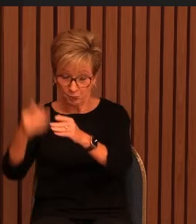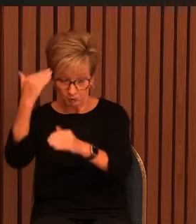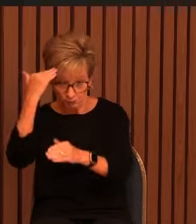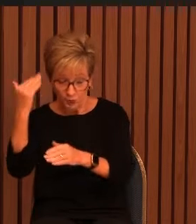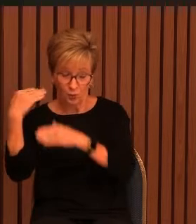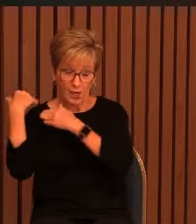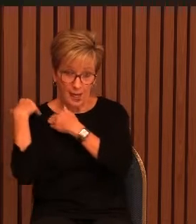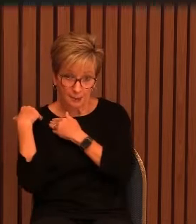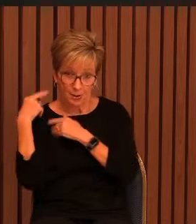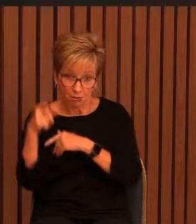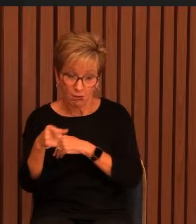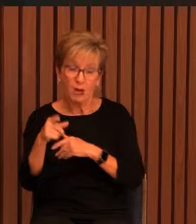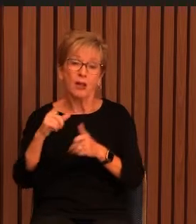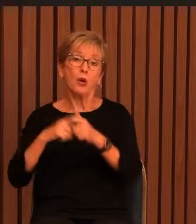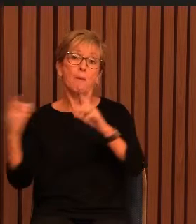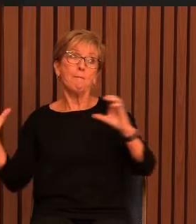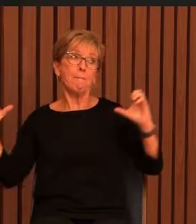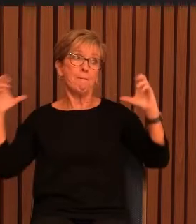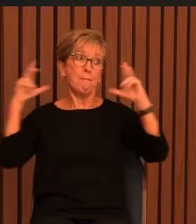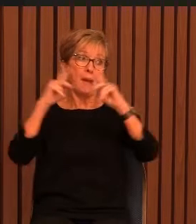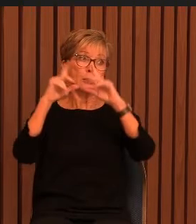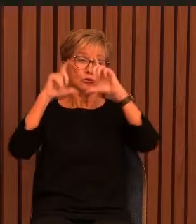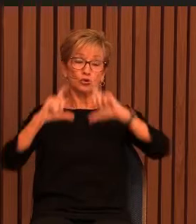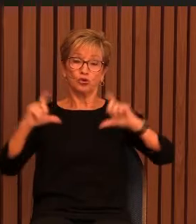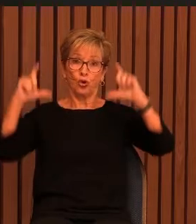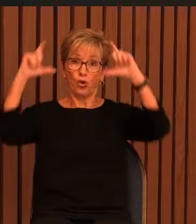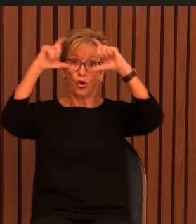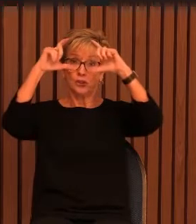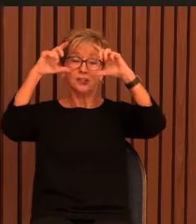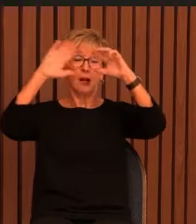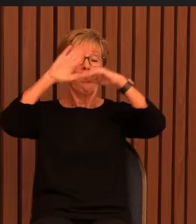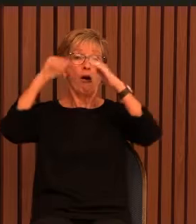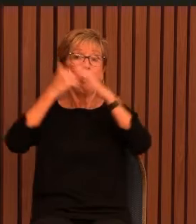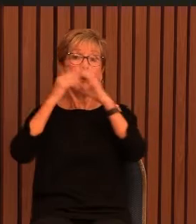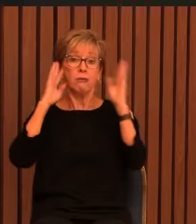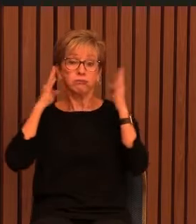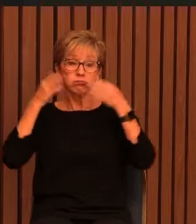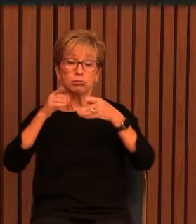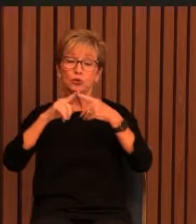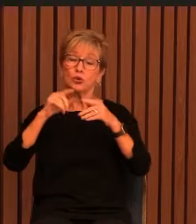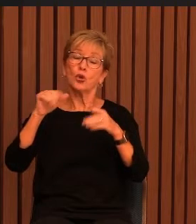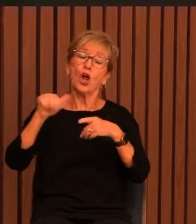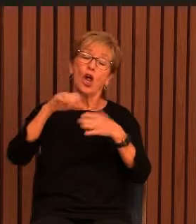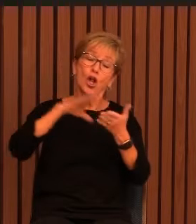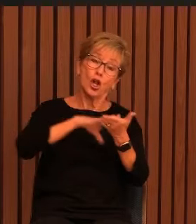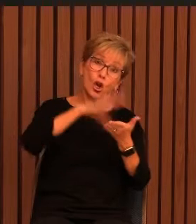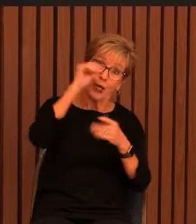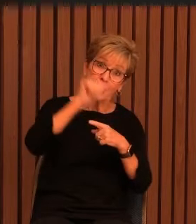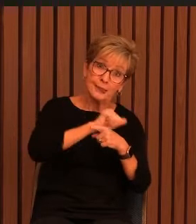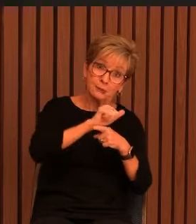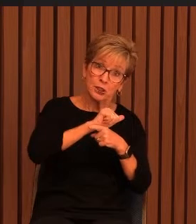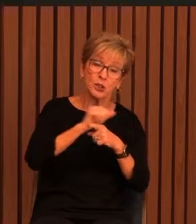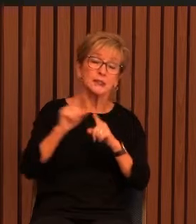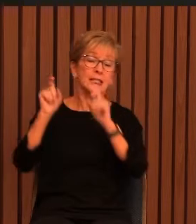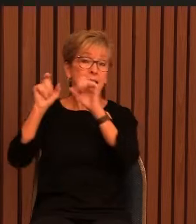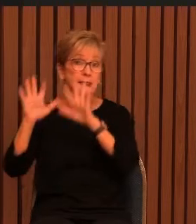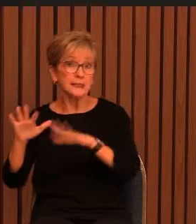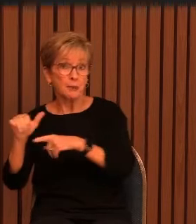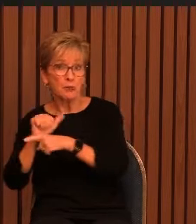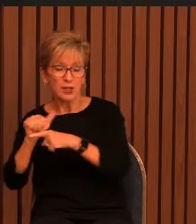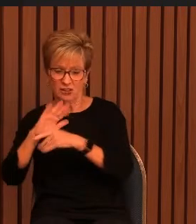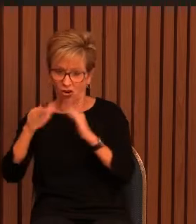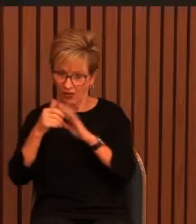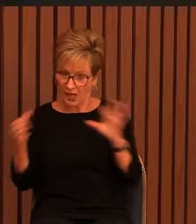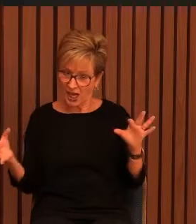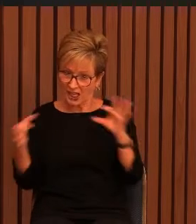with backing up the circles, the learning experiences, and the assessment practices? Are they all connected again?